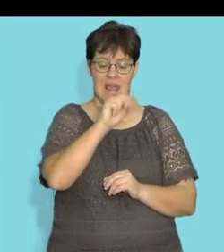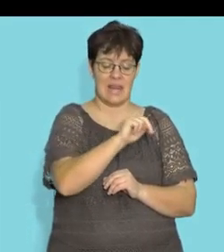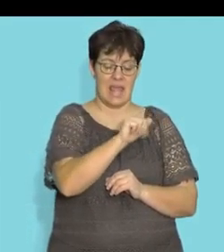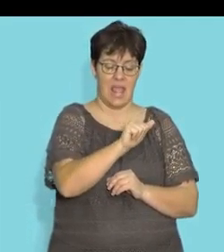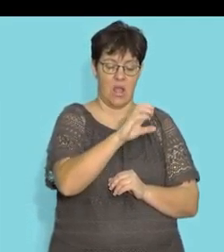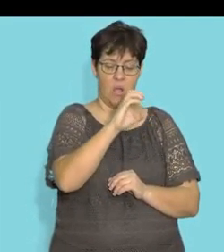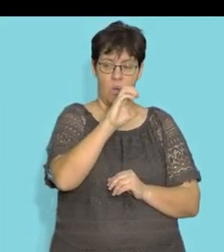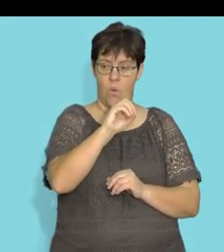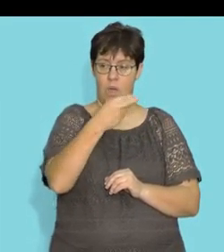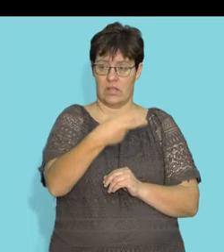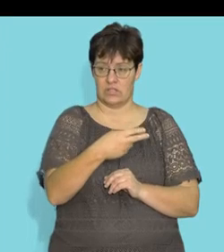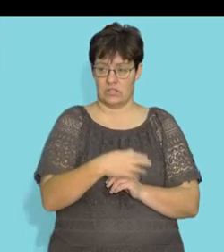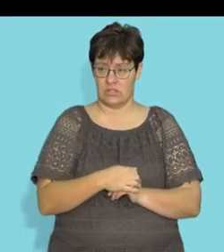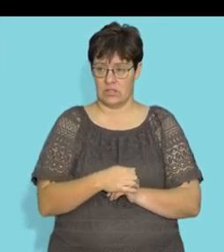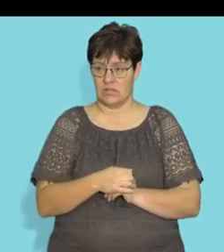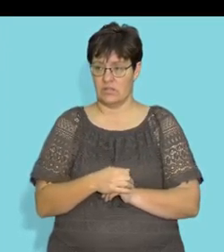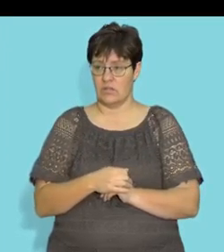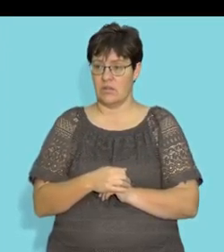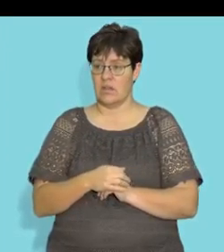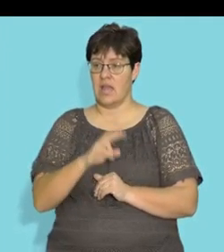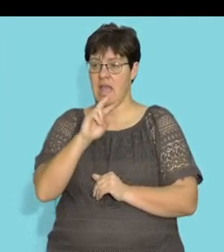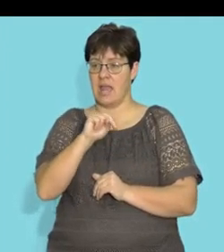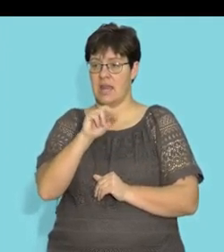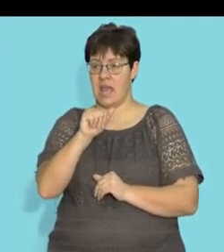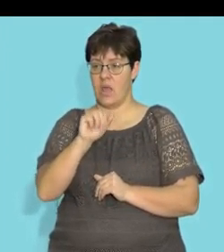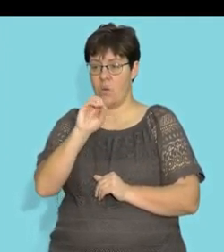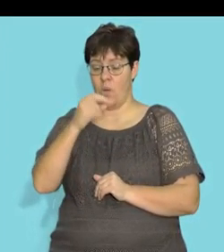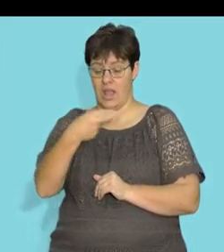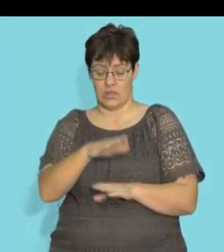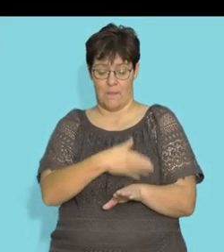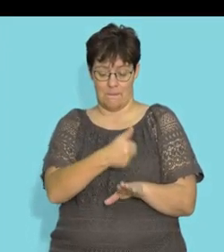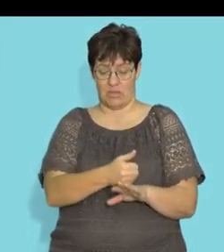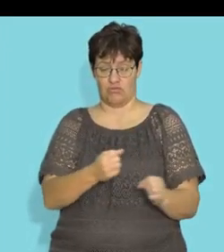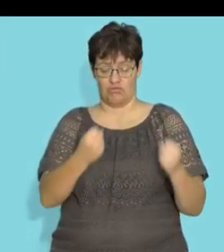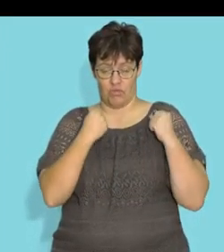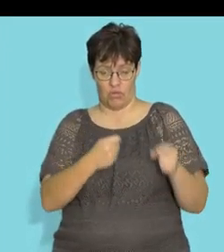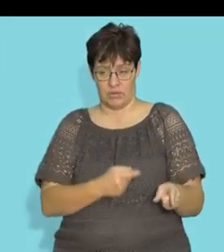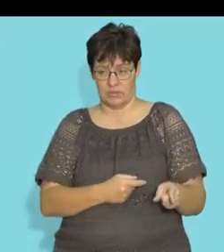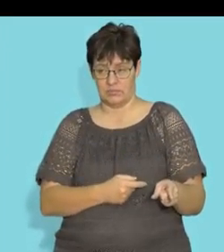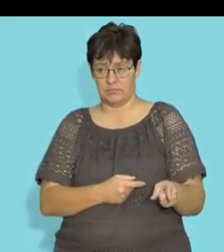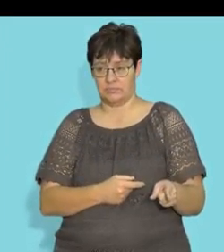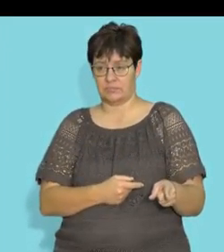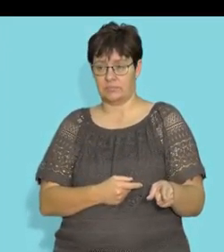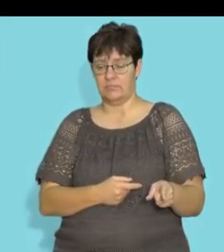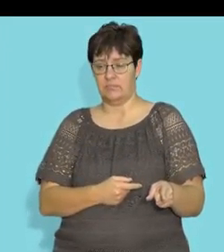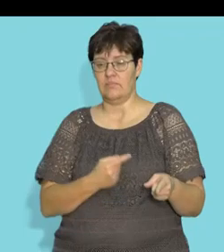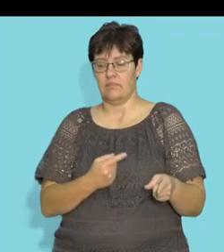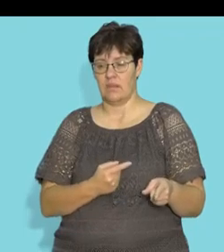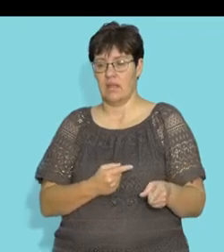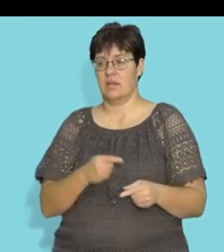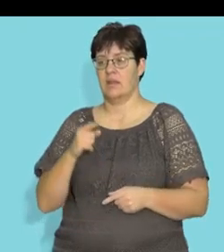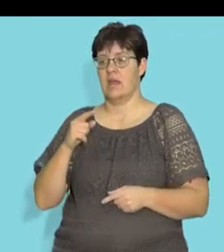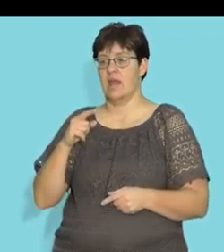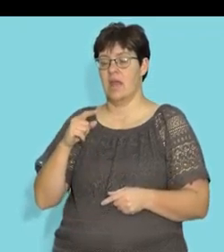base. So here we can see that a base with a sodium in is a